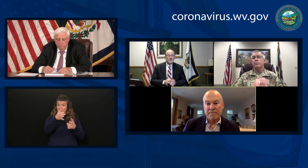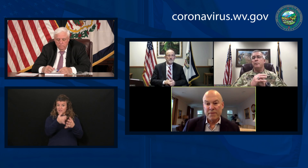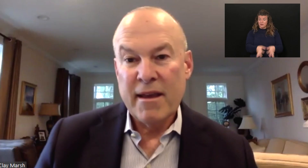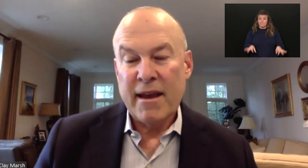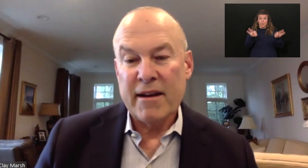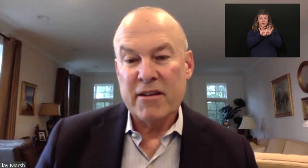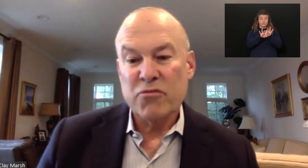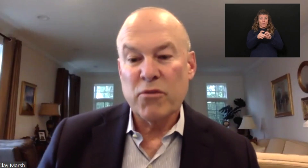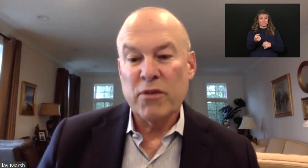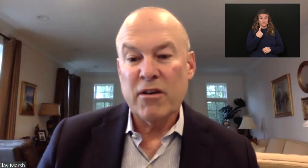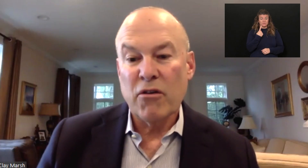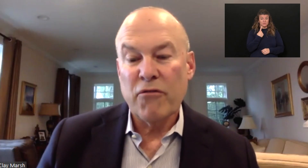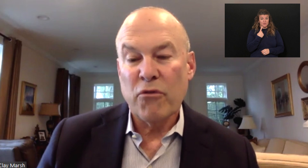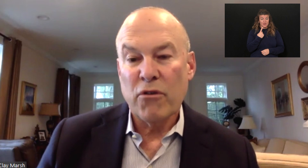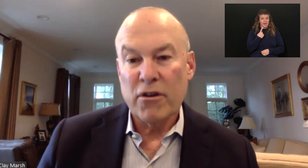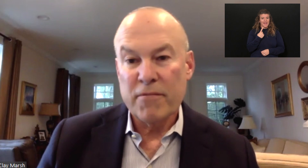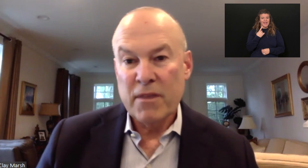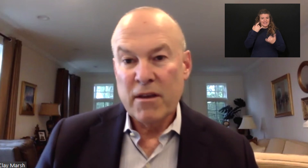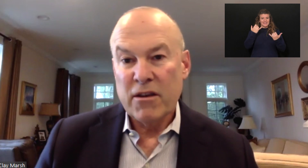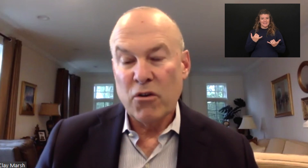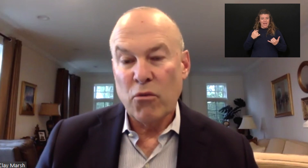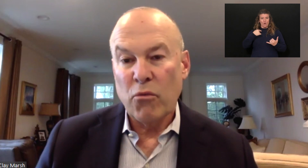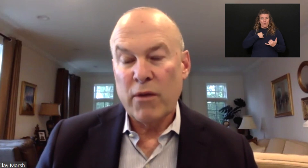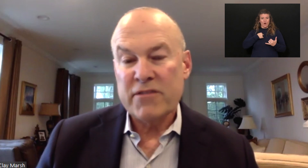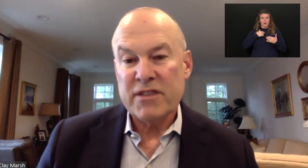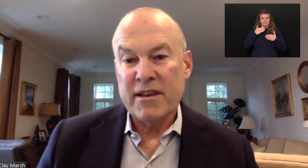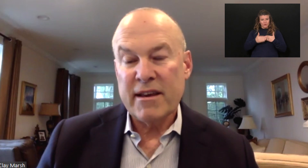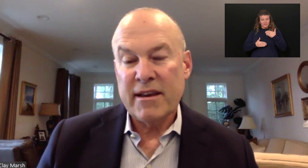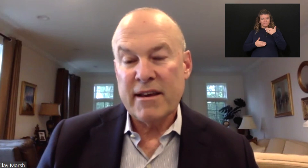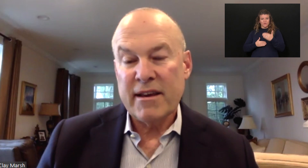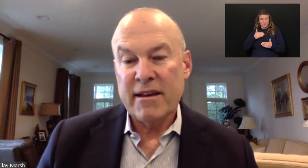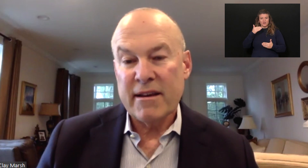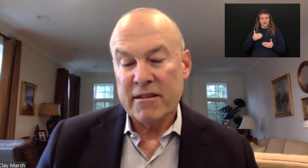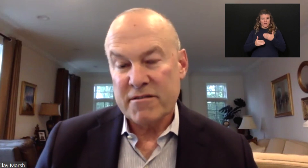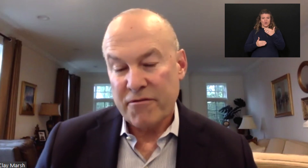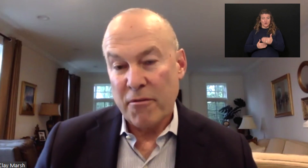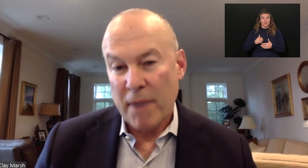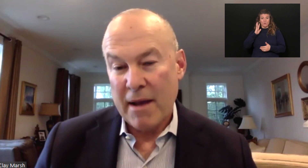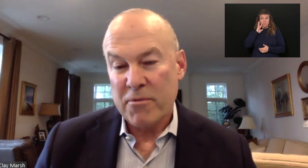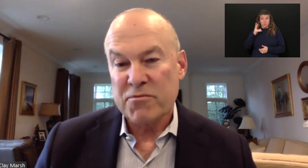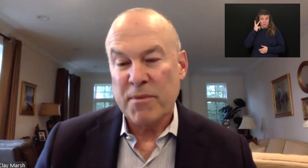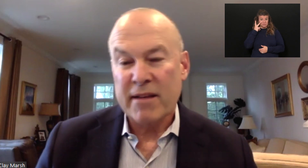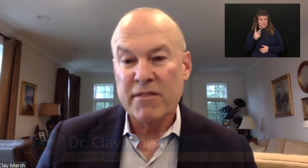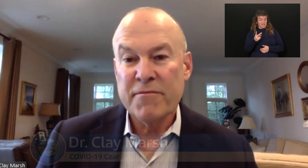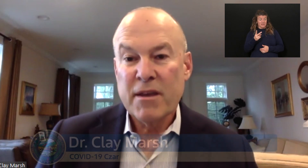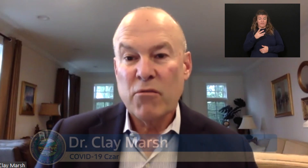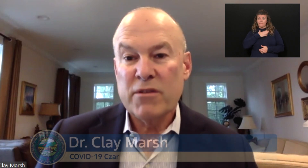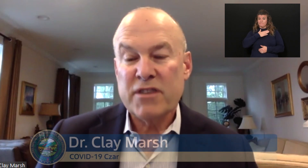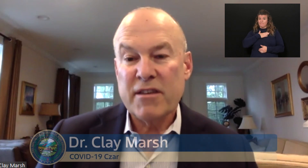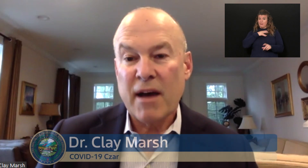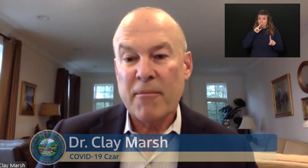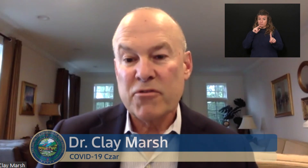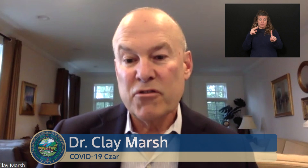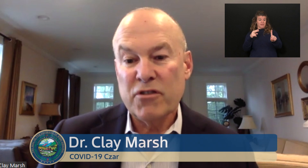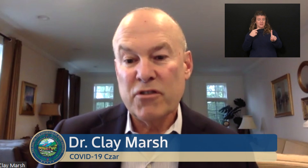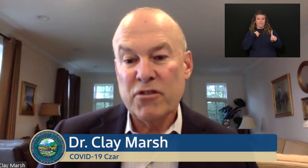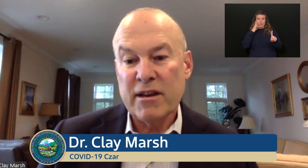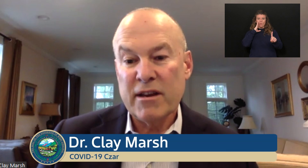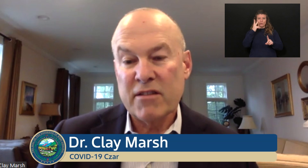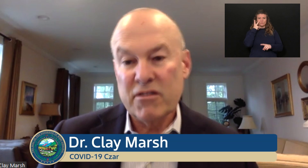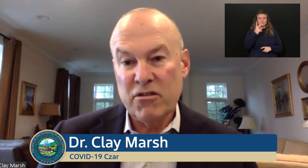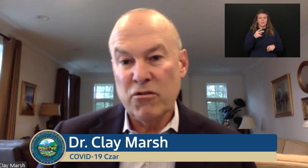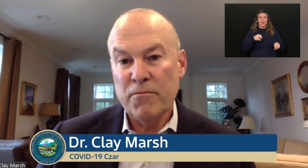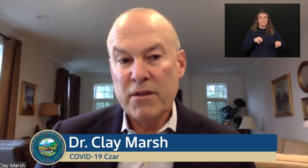question. And as we go forward, you know, we see, at least from my perspective, we see the opportunity